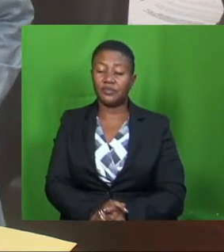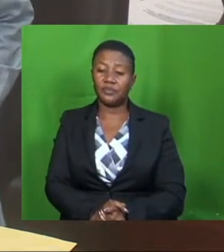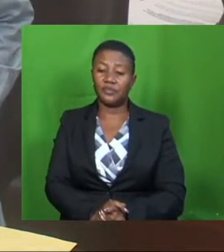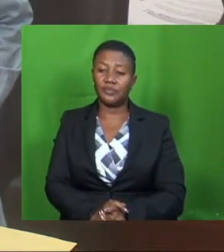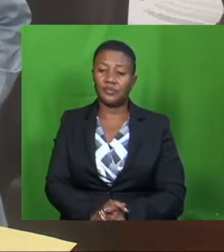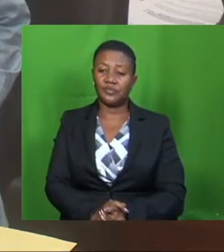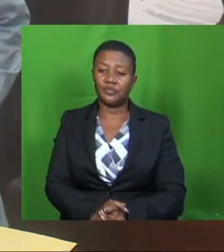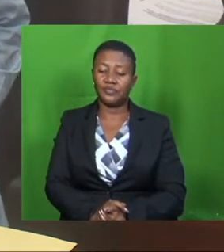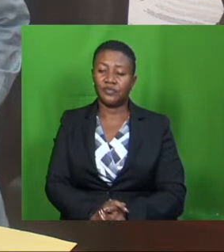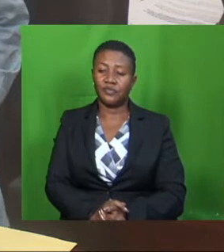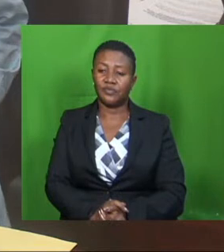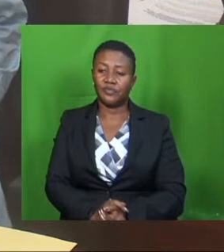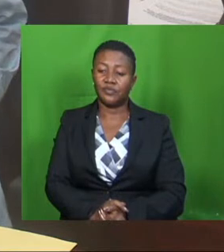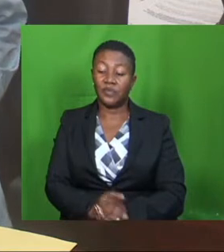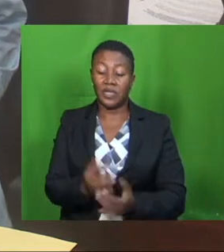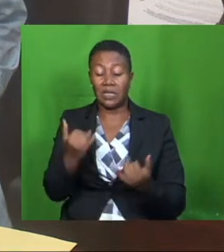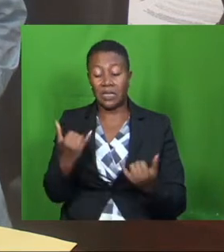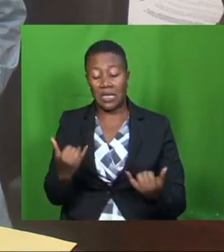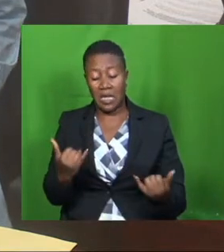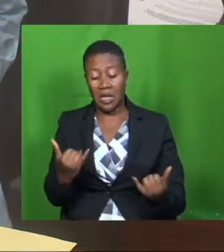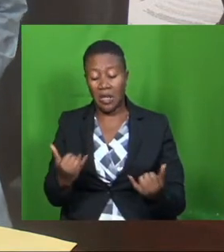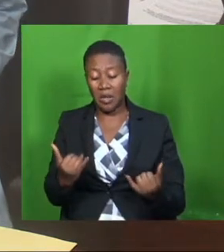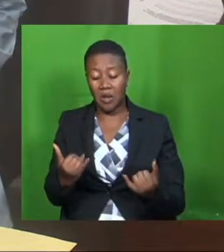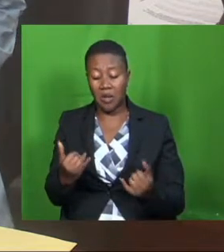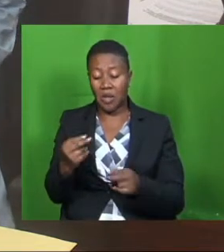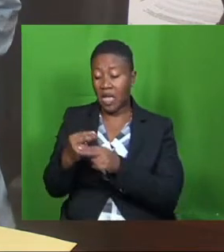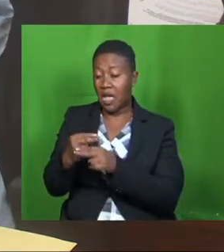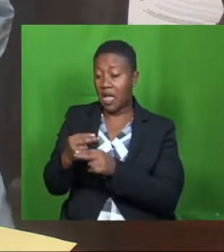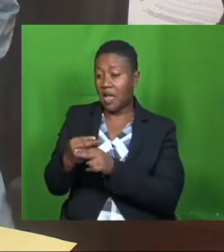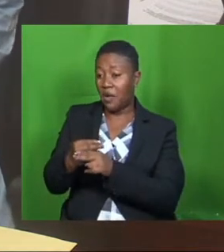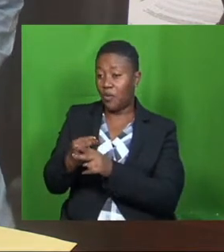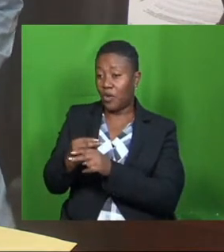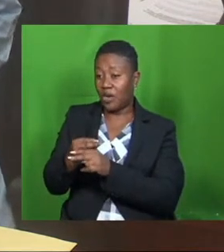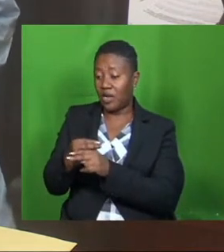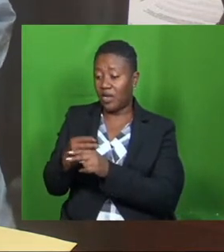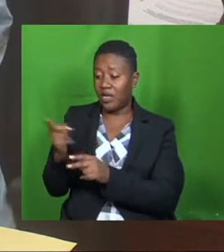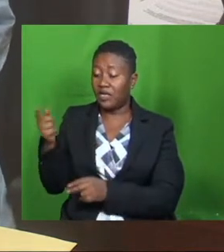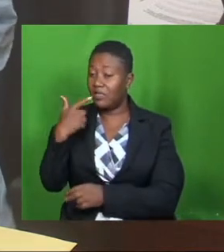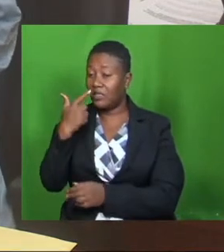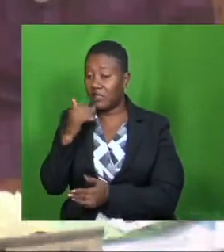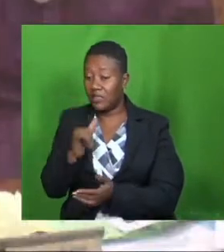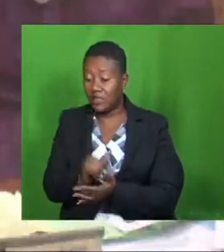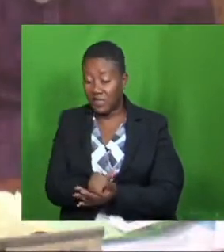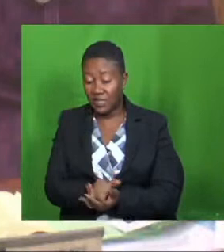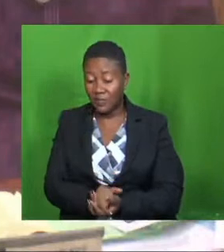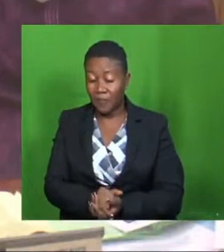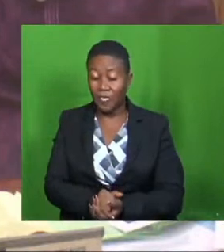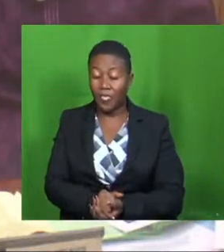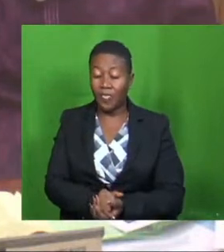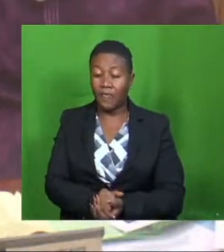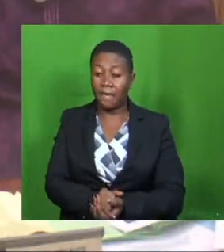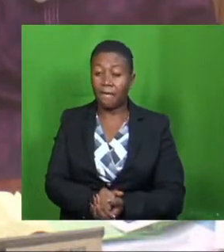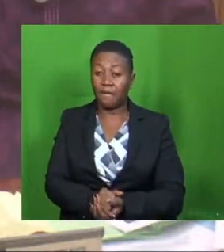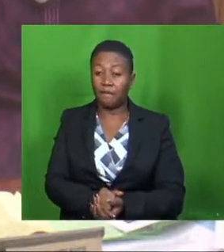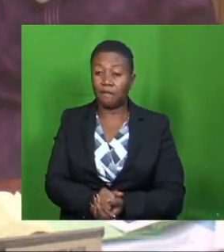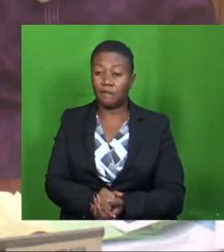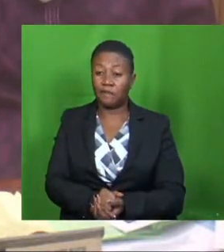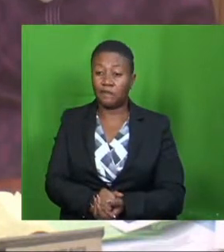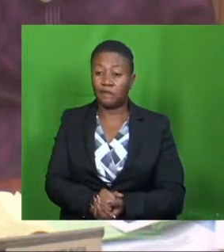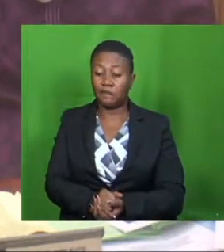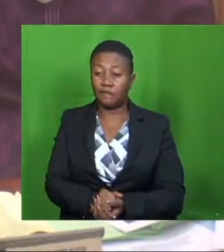to give a comprehensive response. Mr. Speaker, so that is what a minister